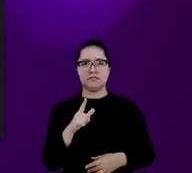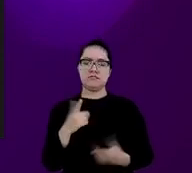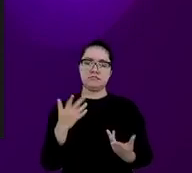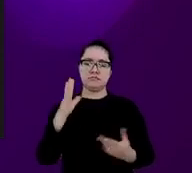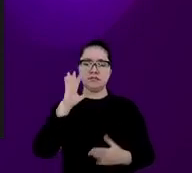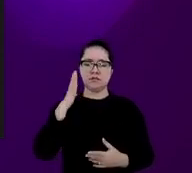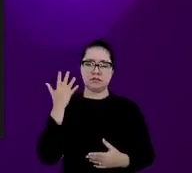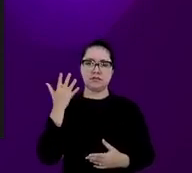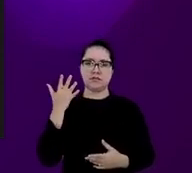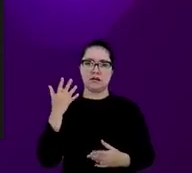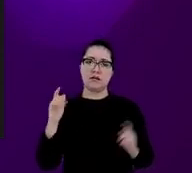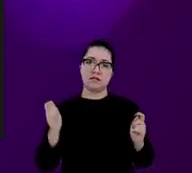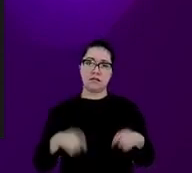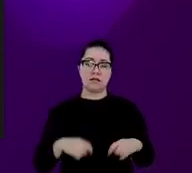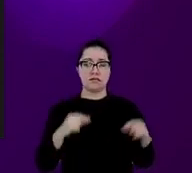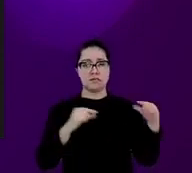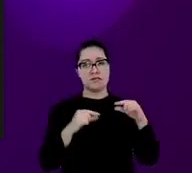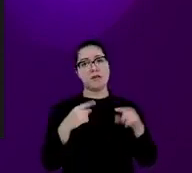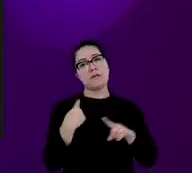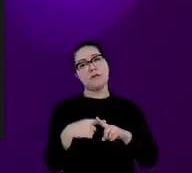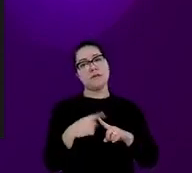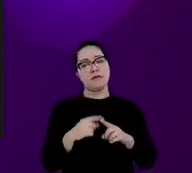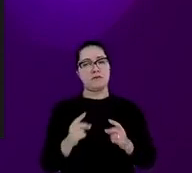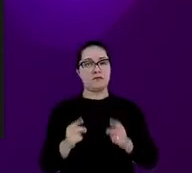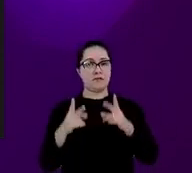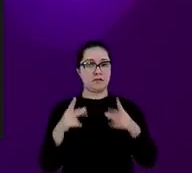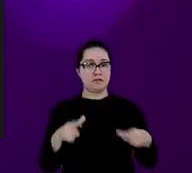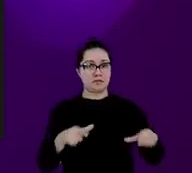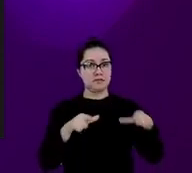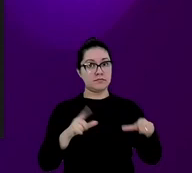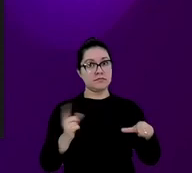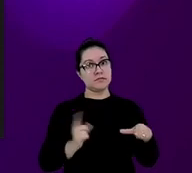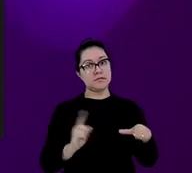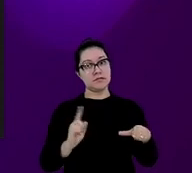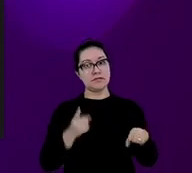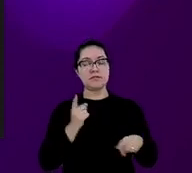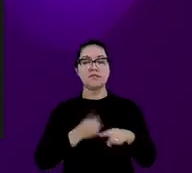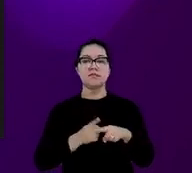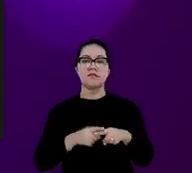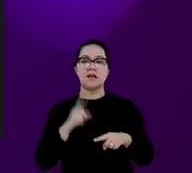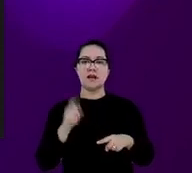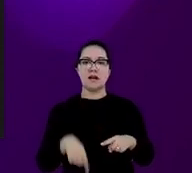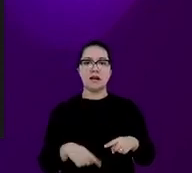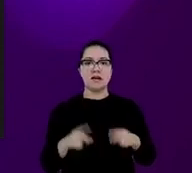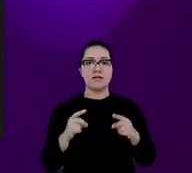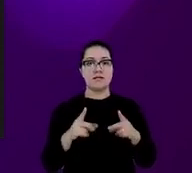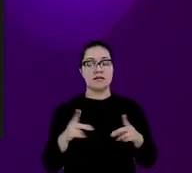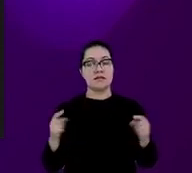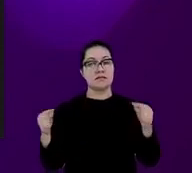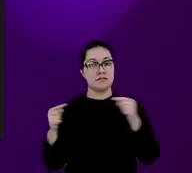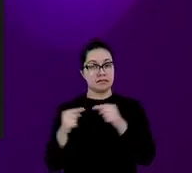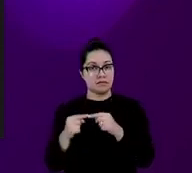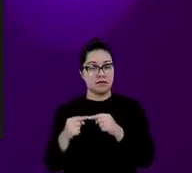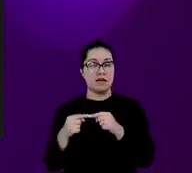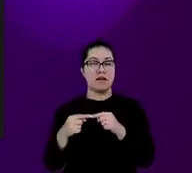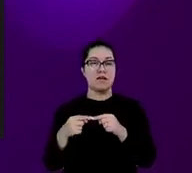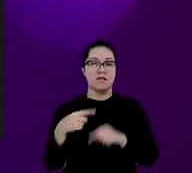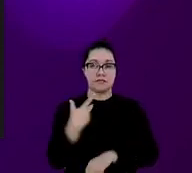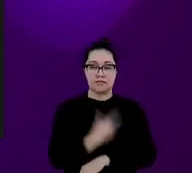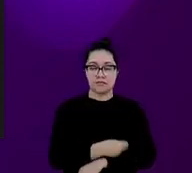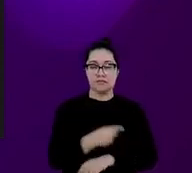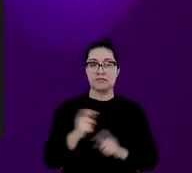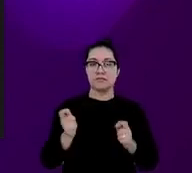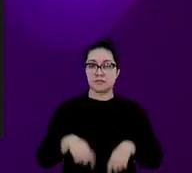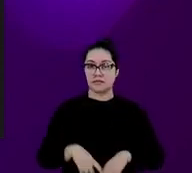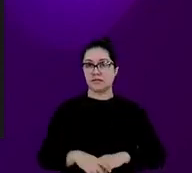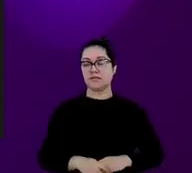sell the application of the specific dosimetry, customized dosimetry, in